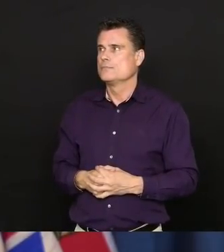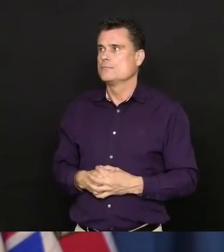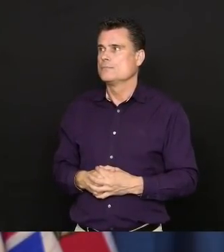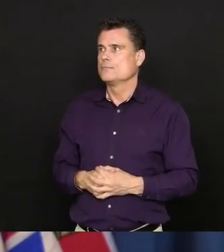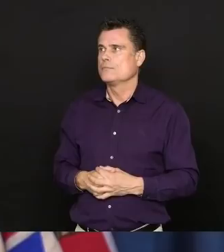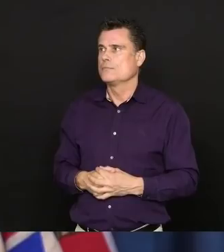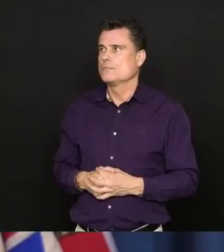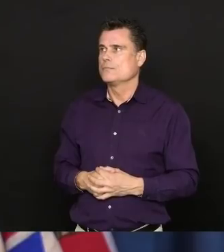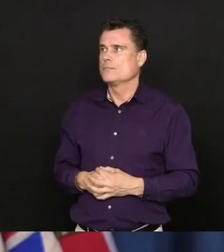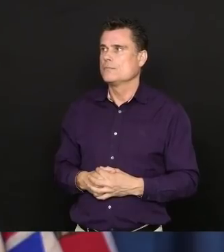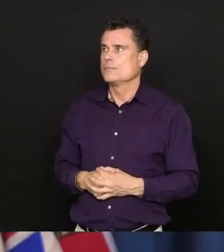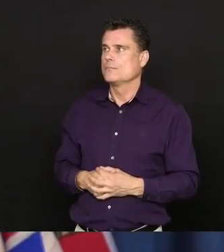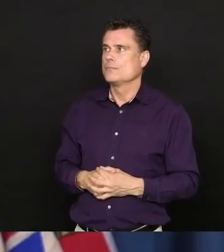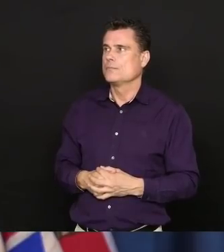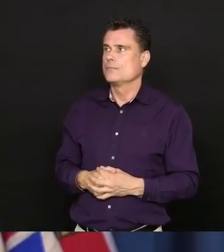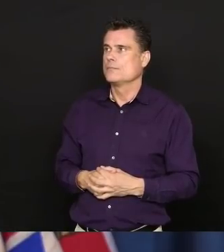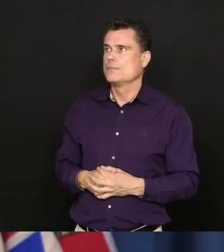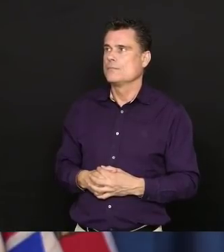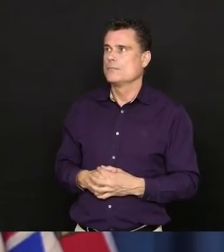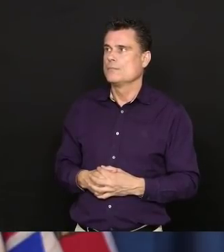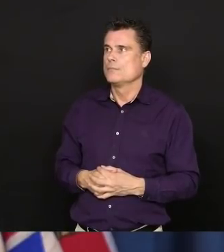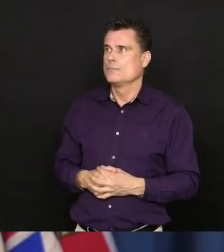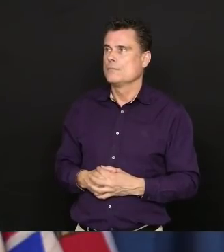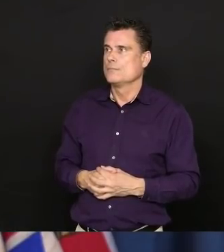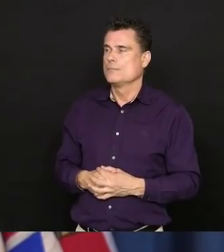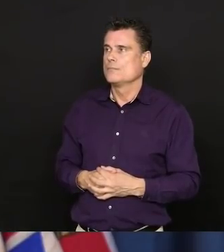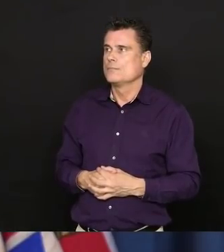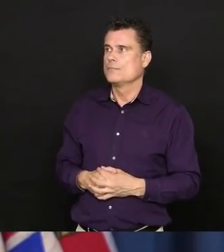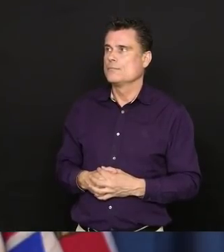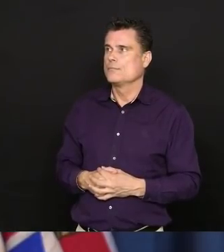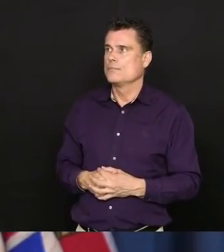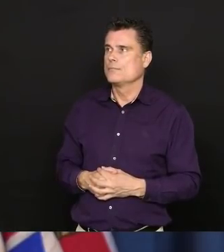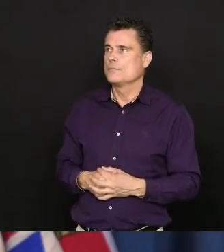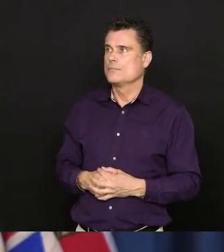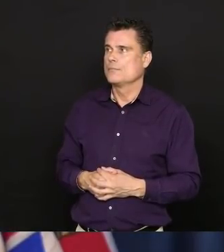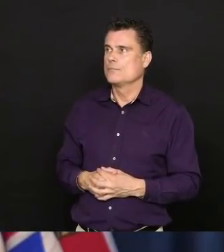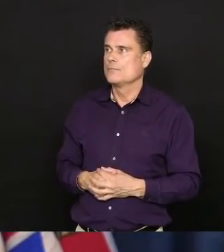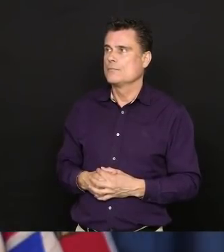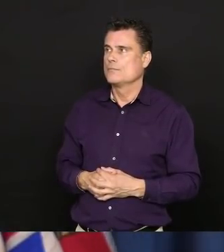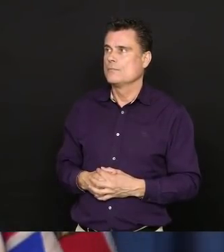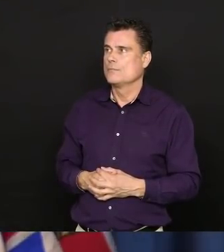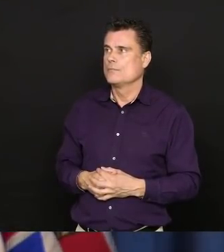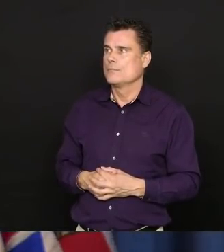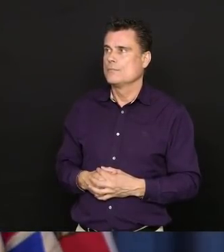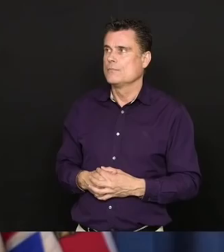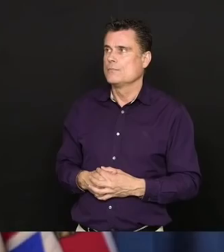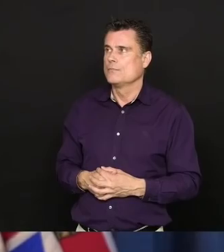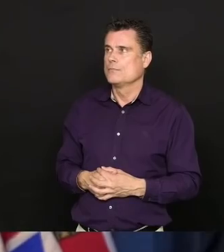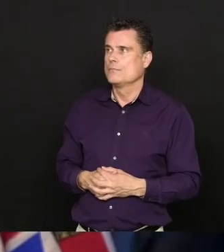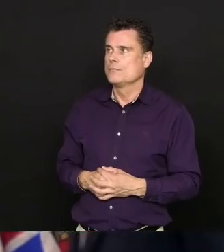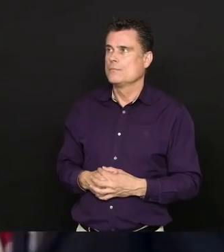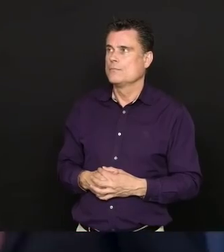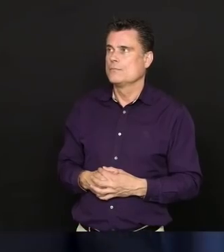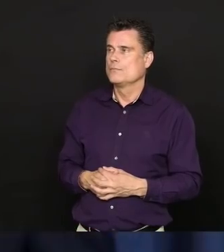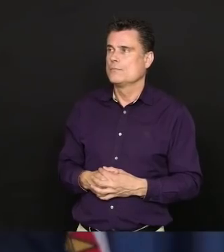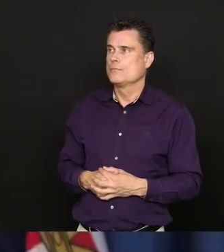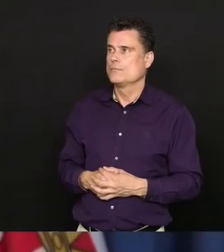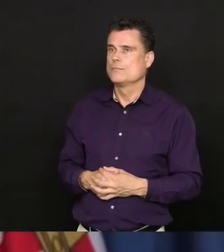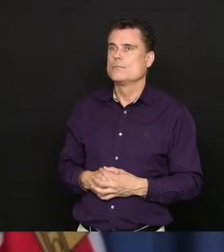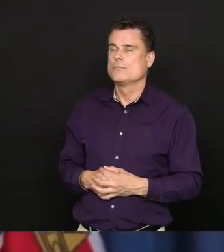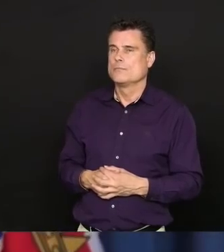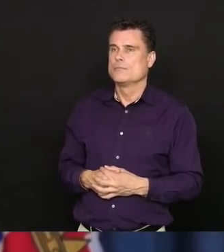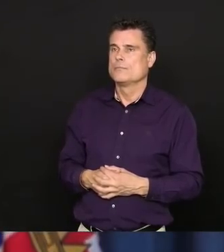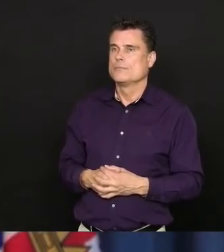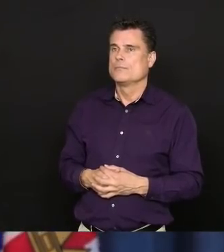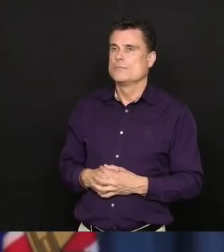Oh, hi. Minister Dix, you have talked about how there must be no ambiguity when it comes to British Columbians knowing what they have to do when they return from overseas.